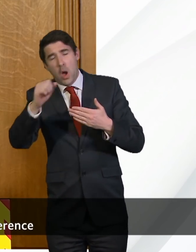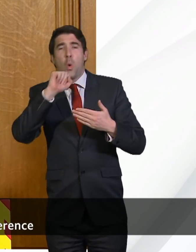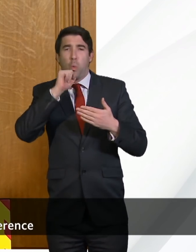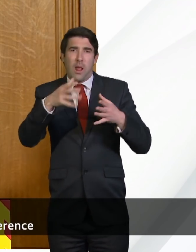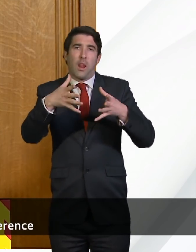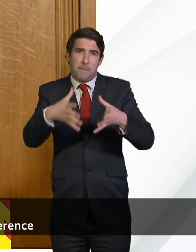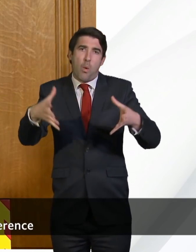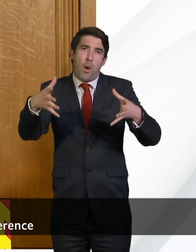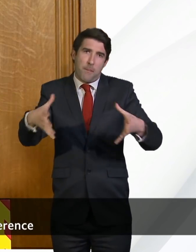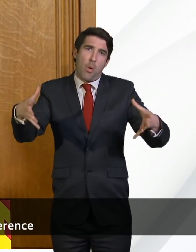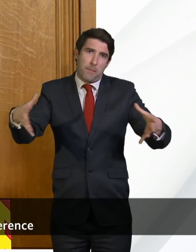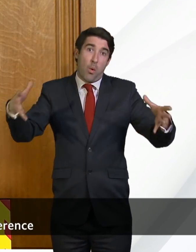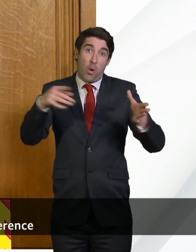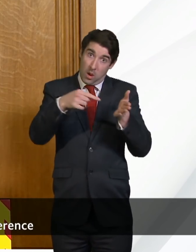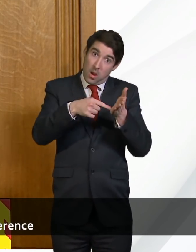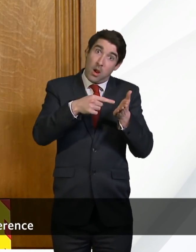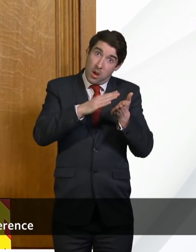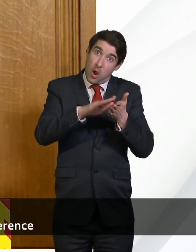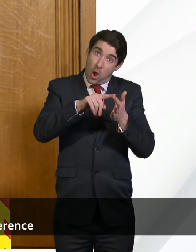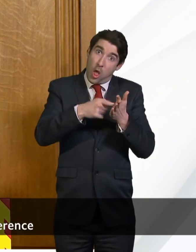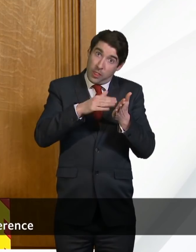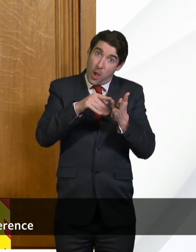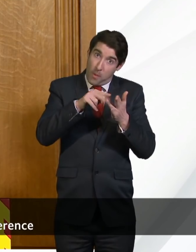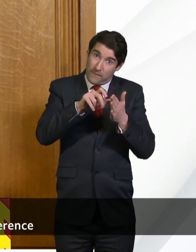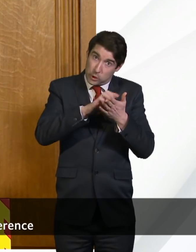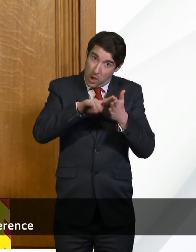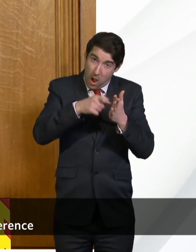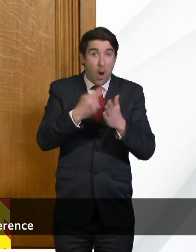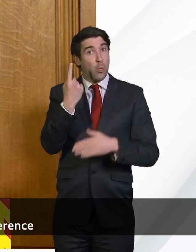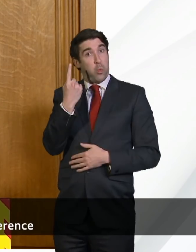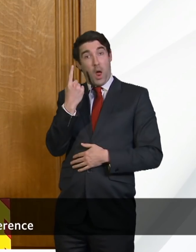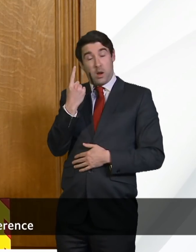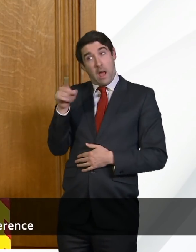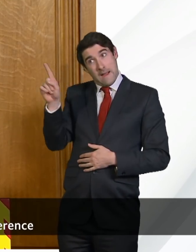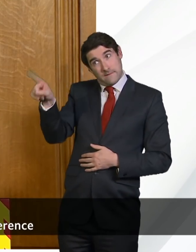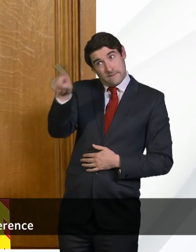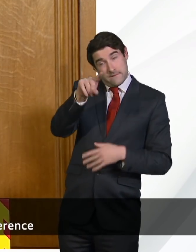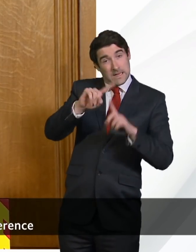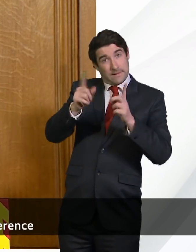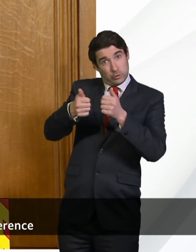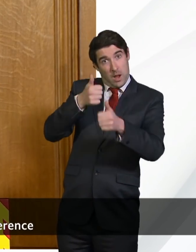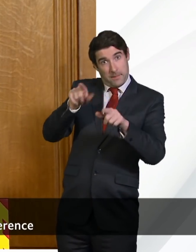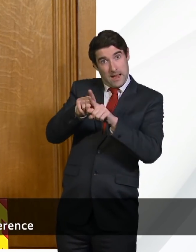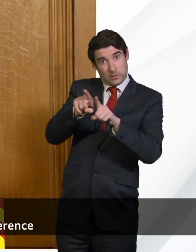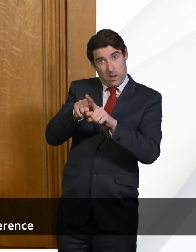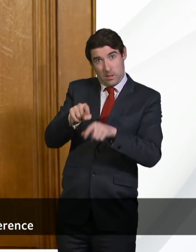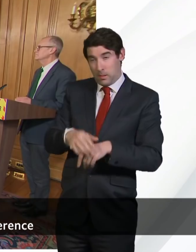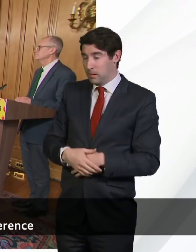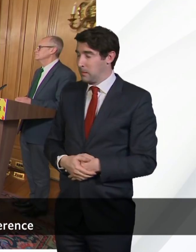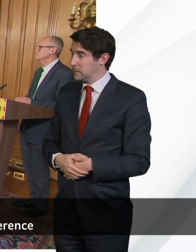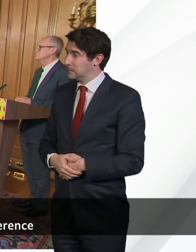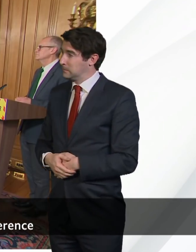back, including Thermo Fisher, but not only Thermo Fisher. There are quite a few other groups who are involved in this. Did you want to follow up there,